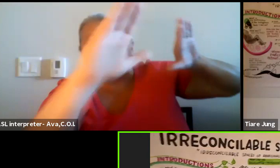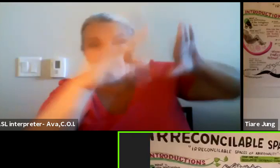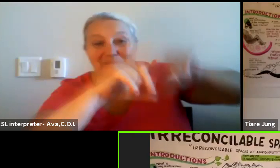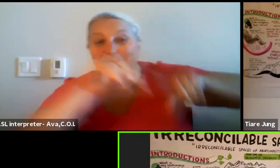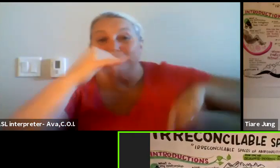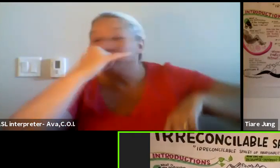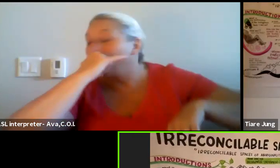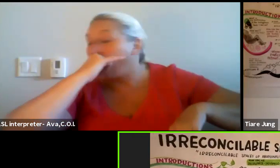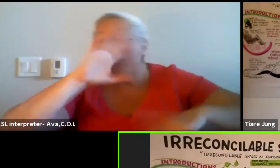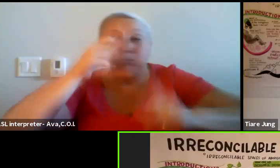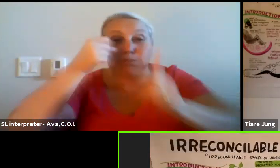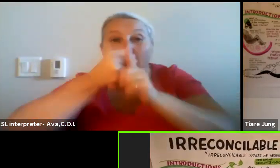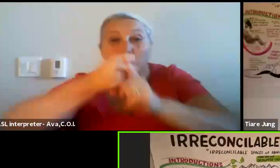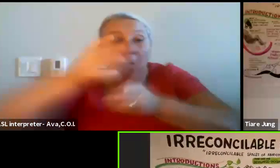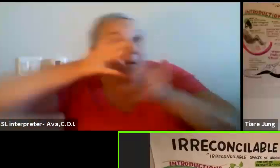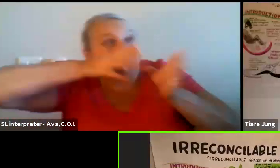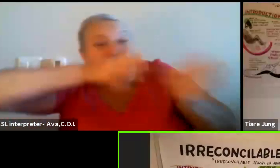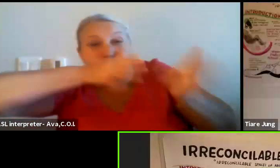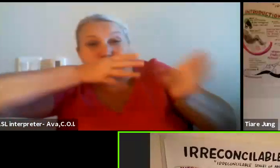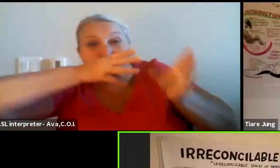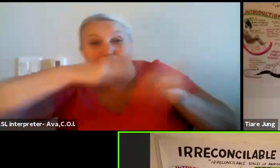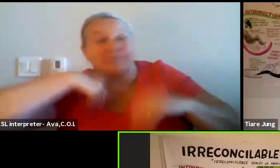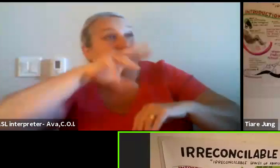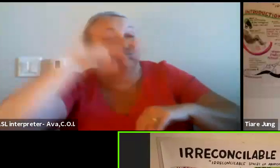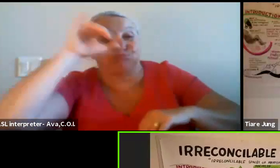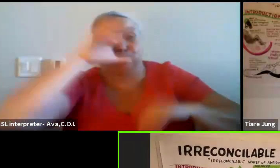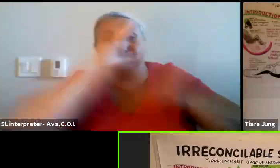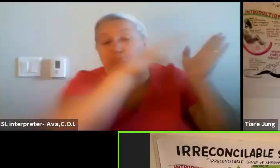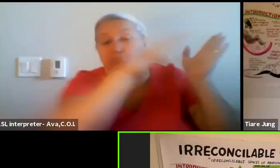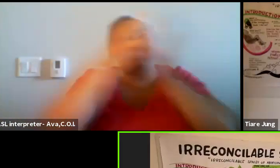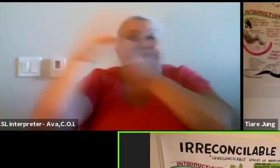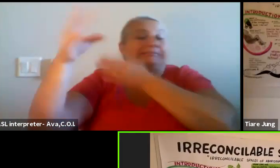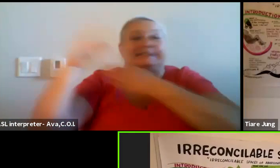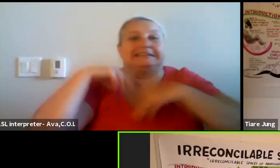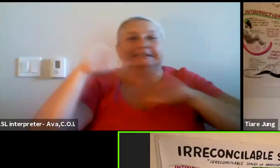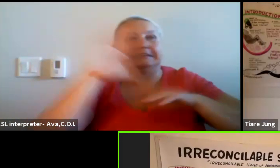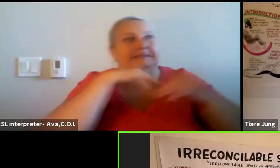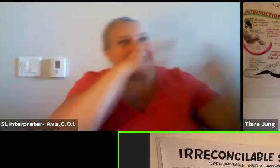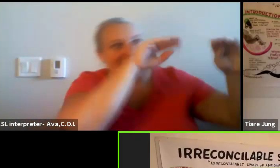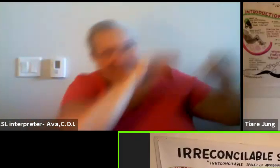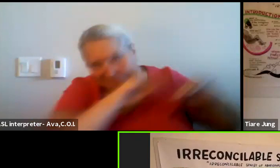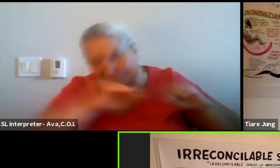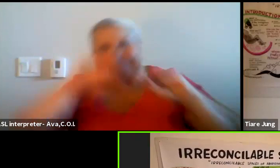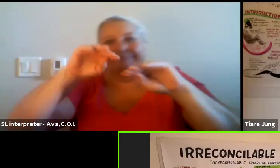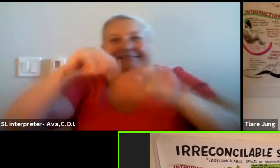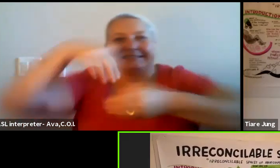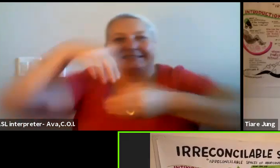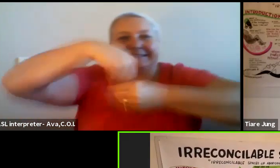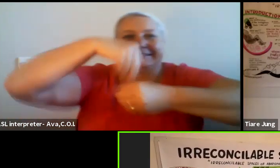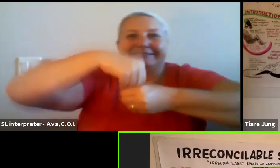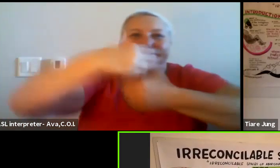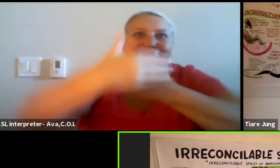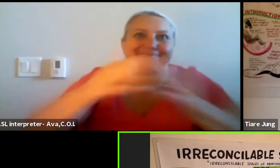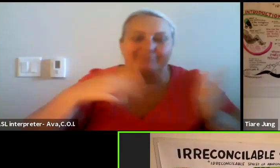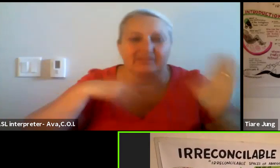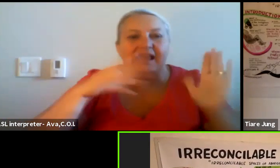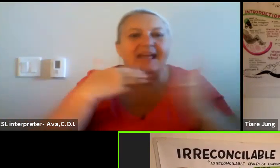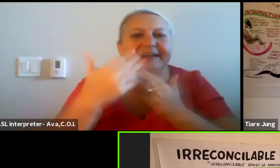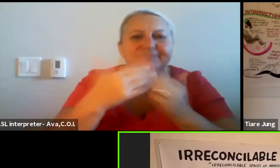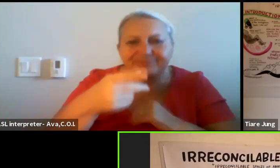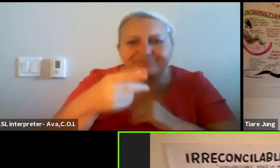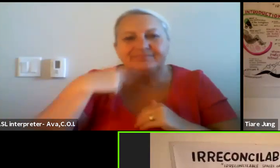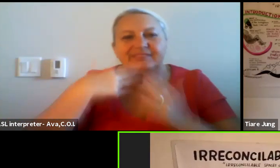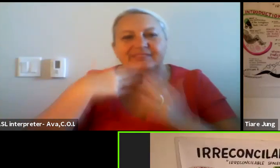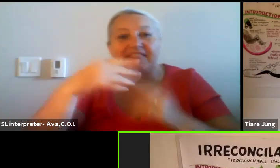here we go. I'm just going to talk a little bit about some of the choices I was making around why I drew what I